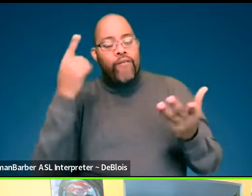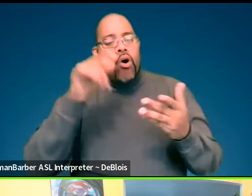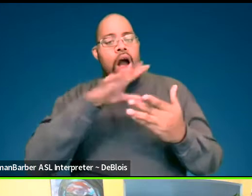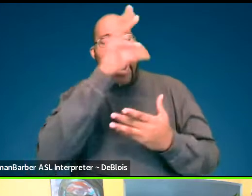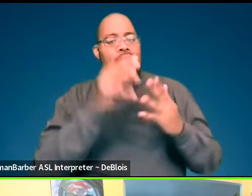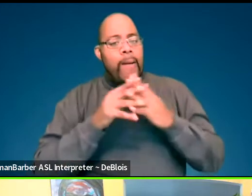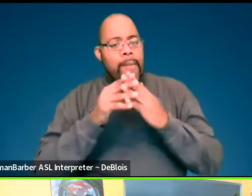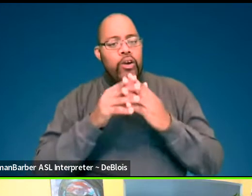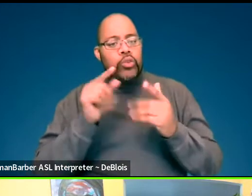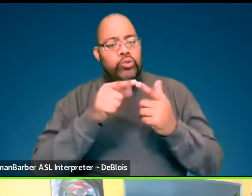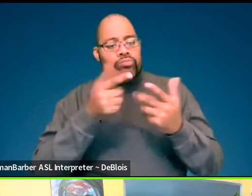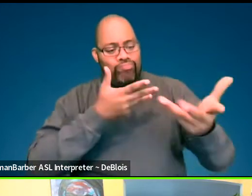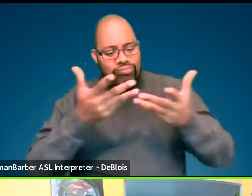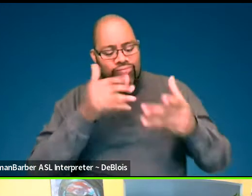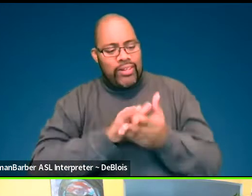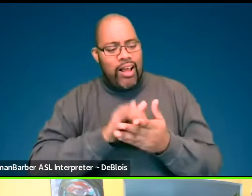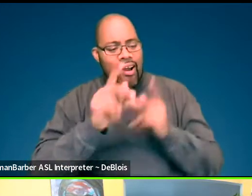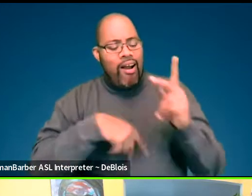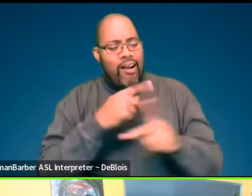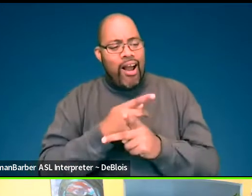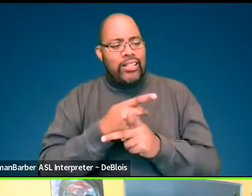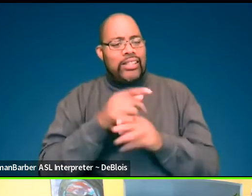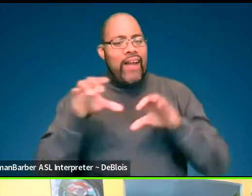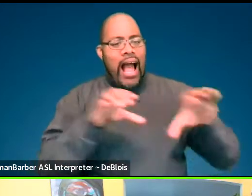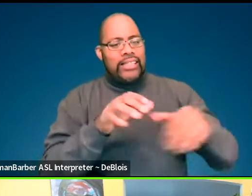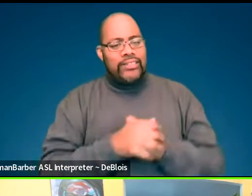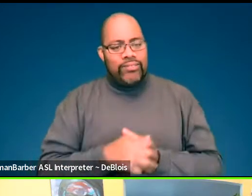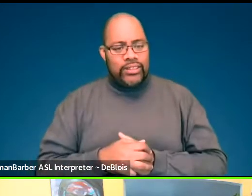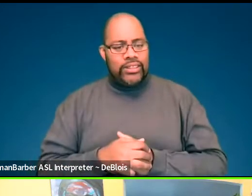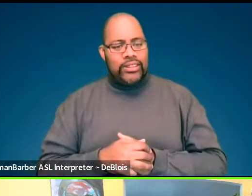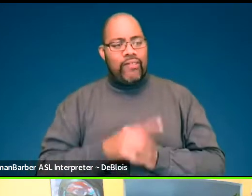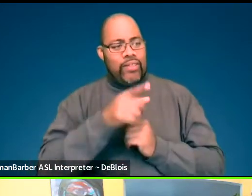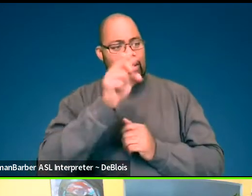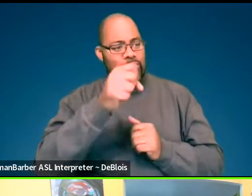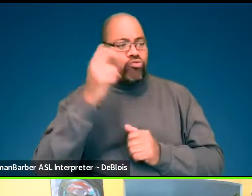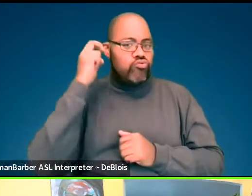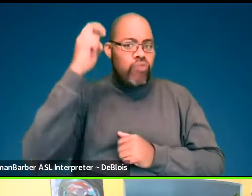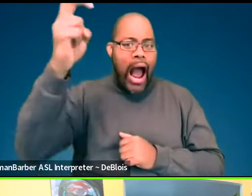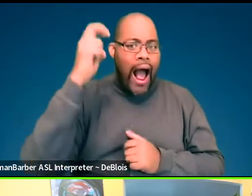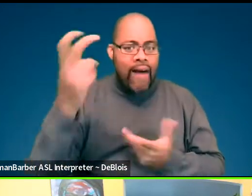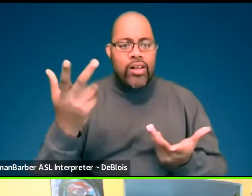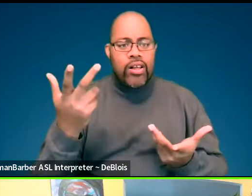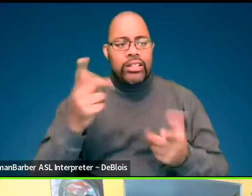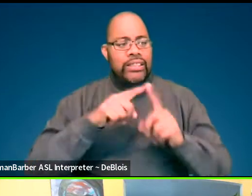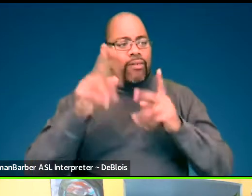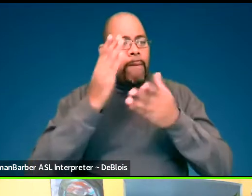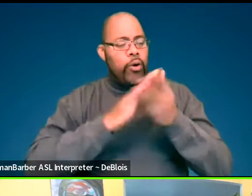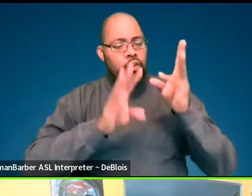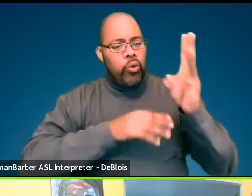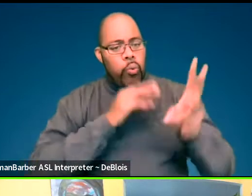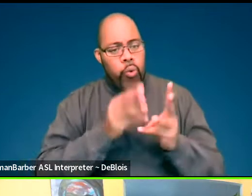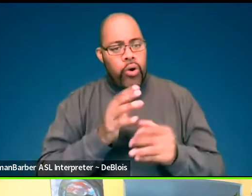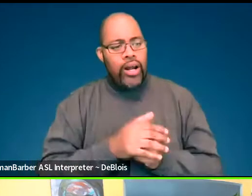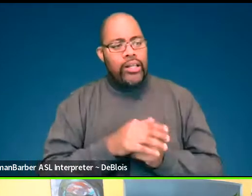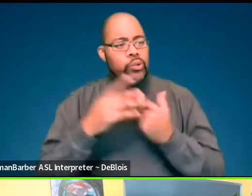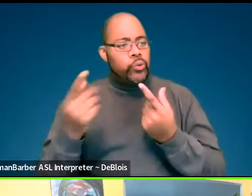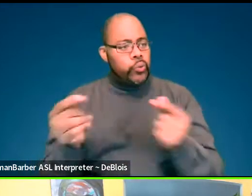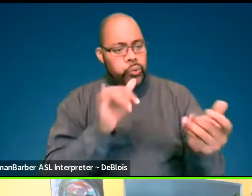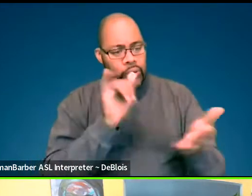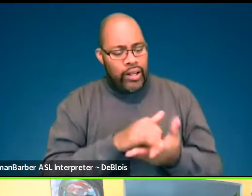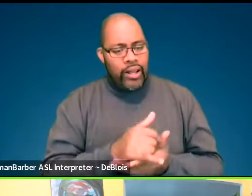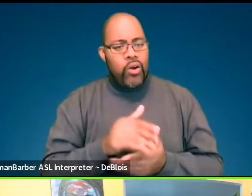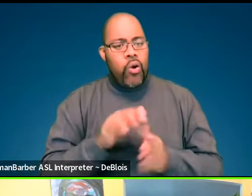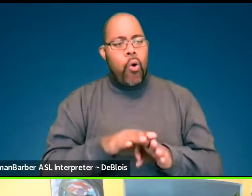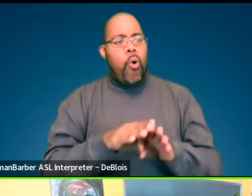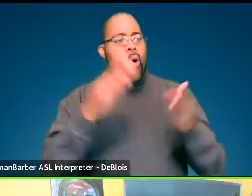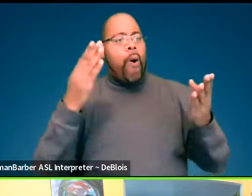African Americans to engage in these kinds of activities, for them to travel to various parts of the world and do it, you know, it opened